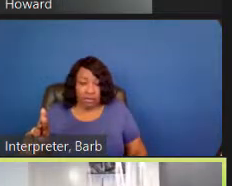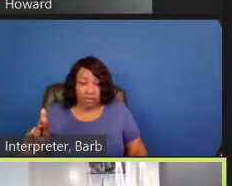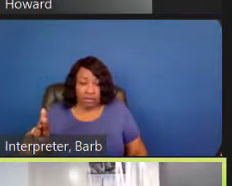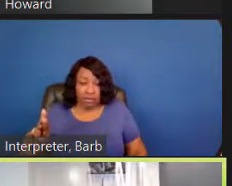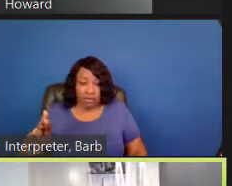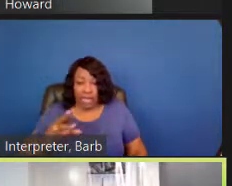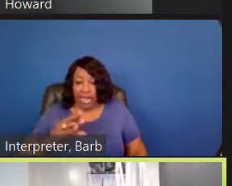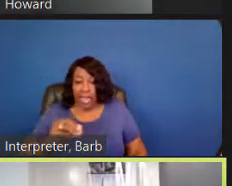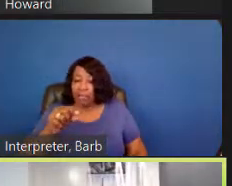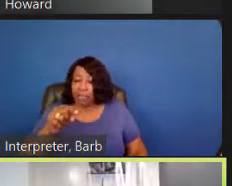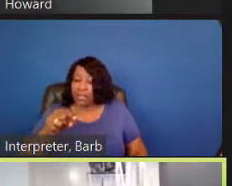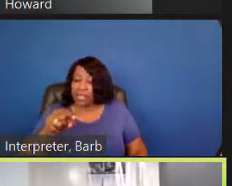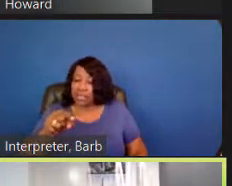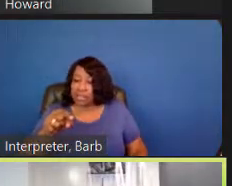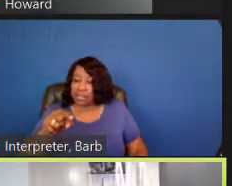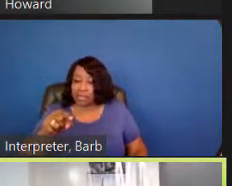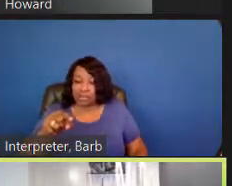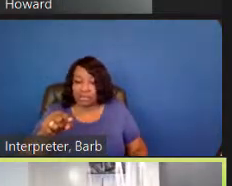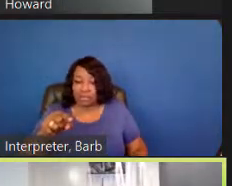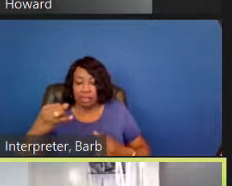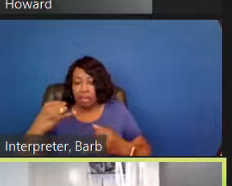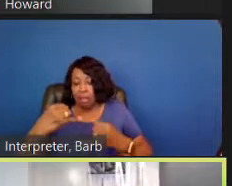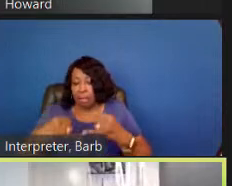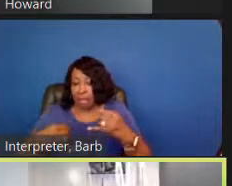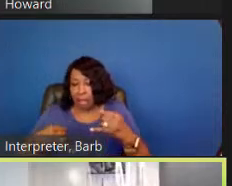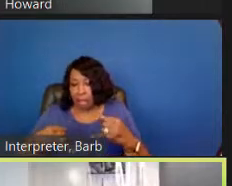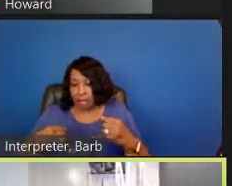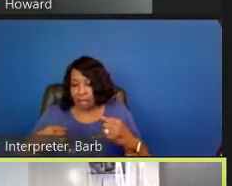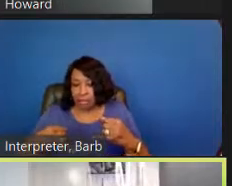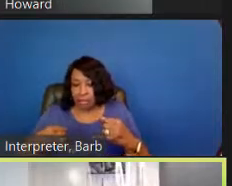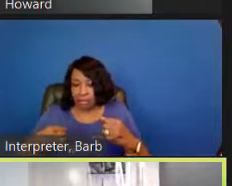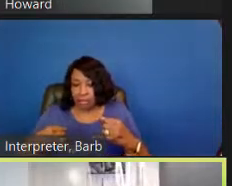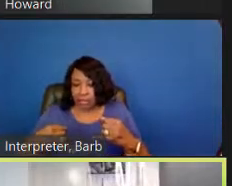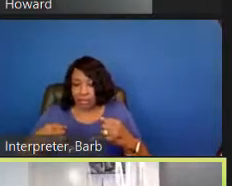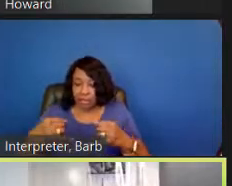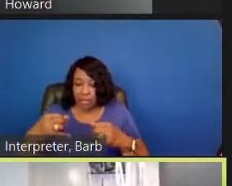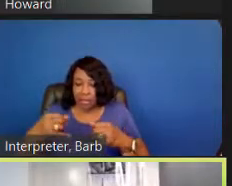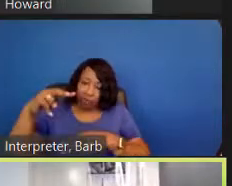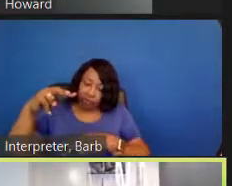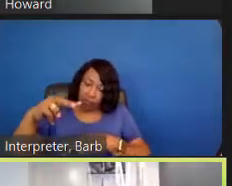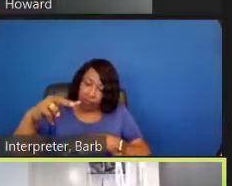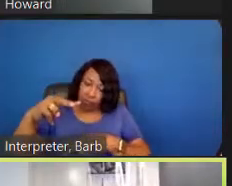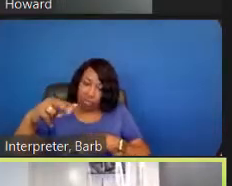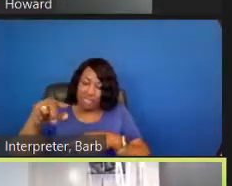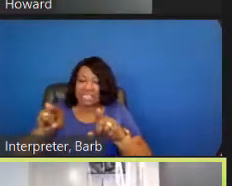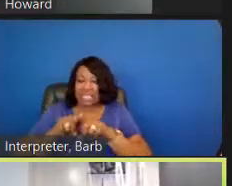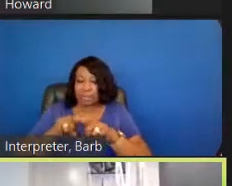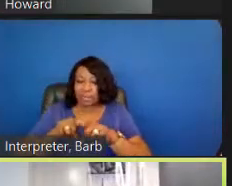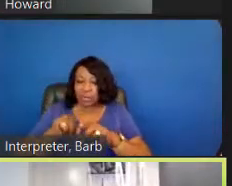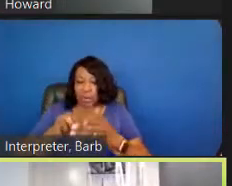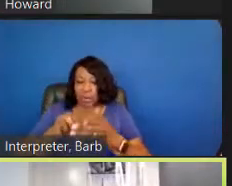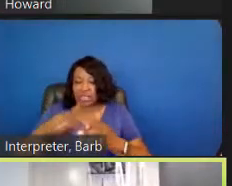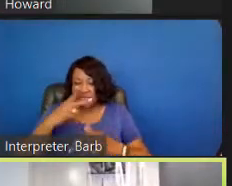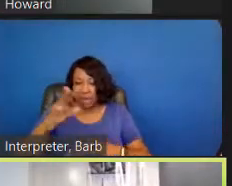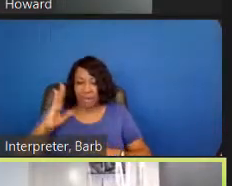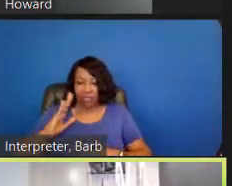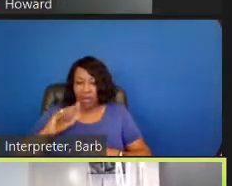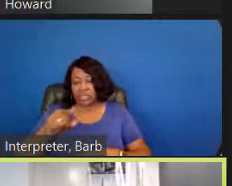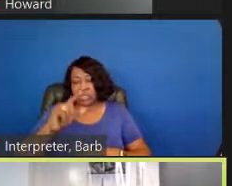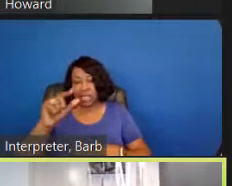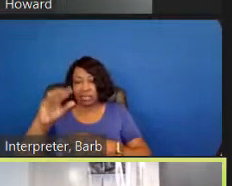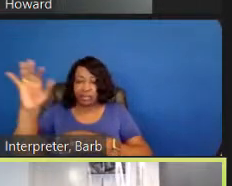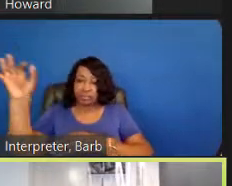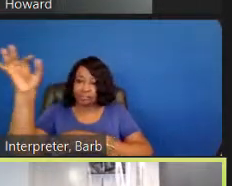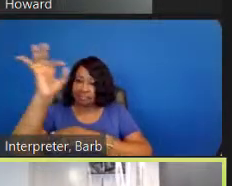And this is just the last view. It's similar to one you've seen before. It's just a dusk view of the